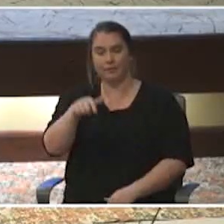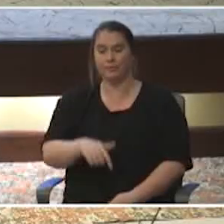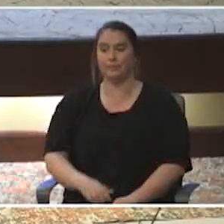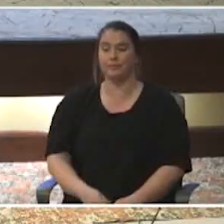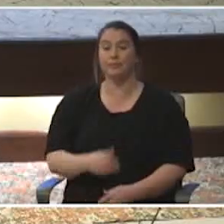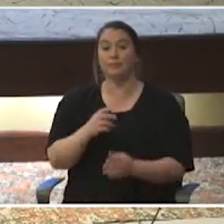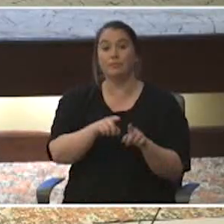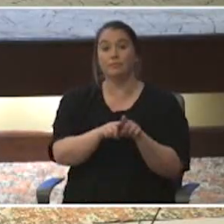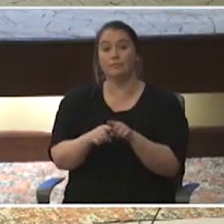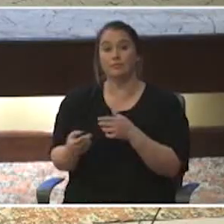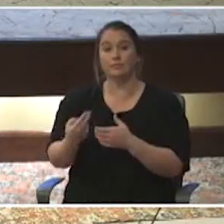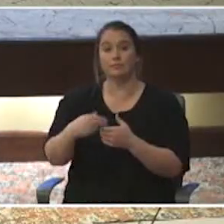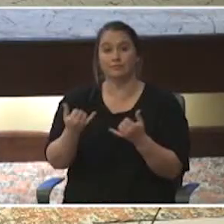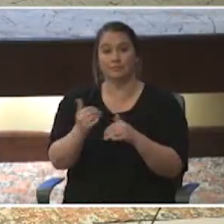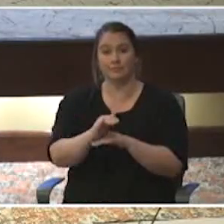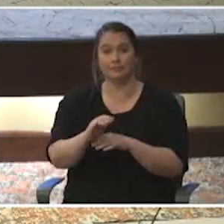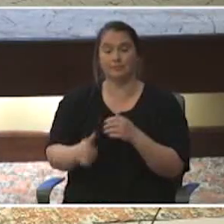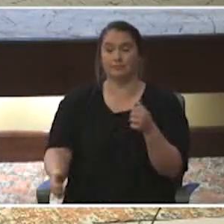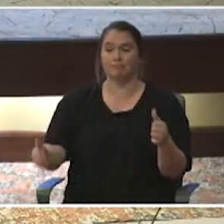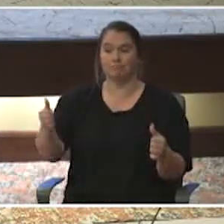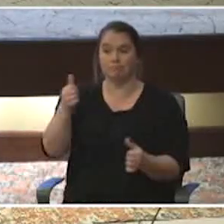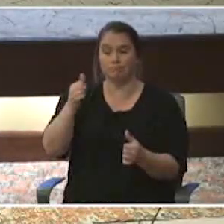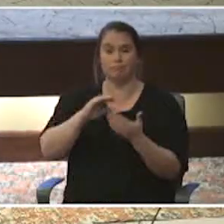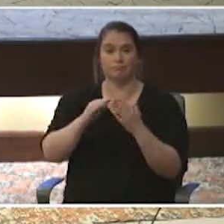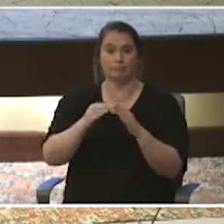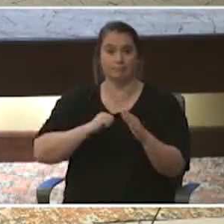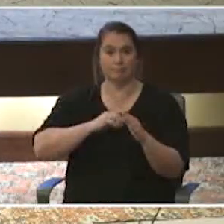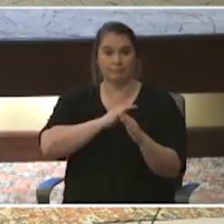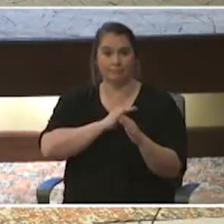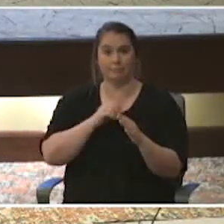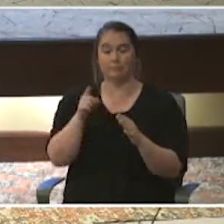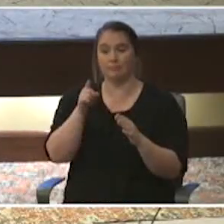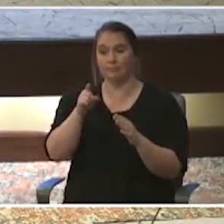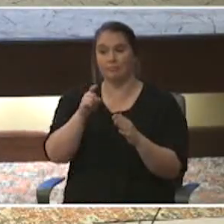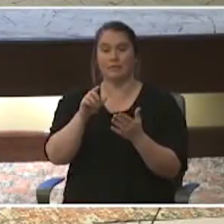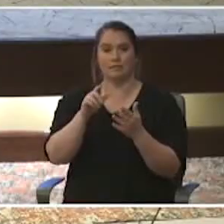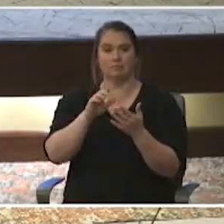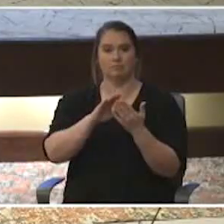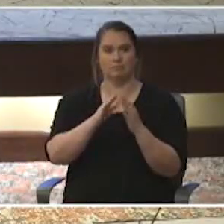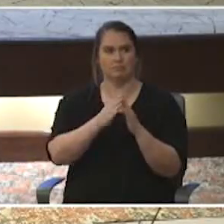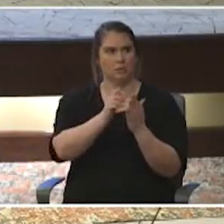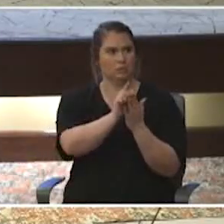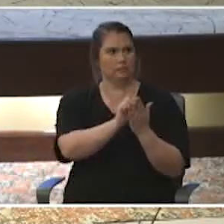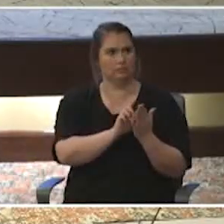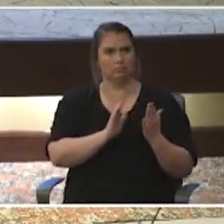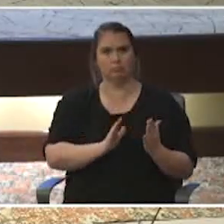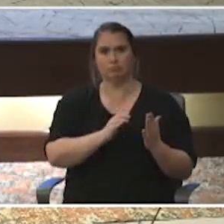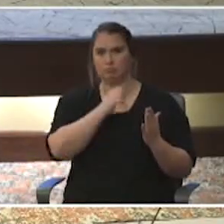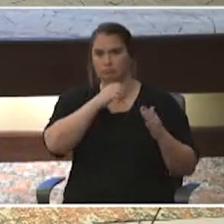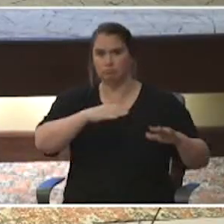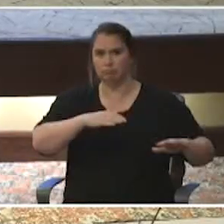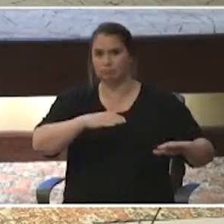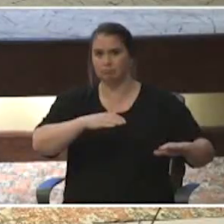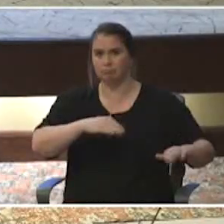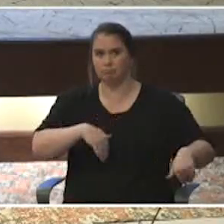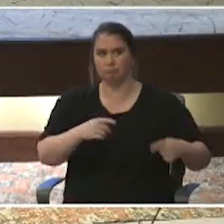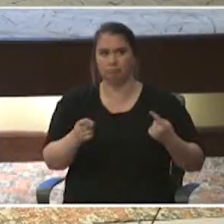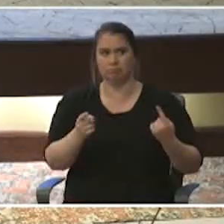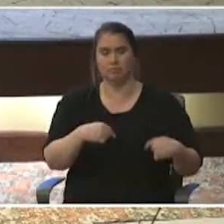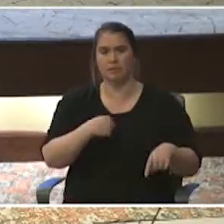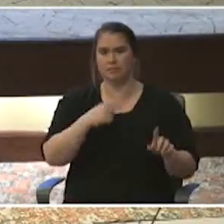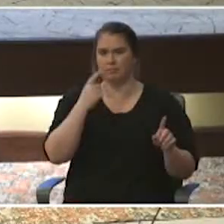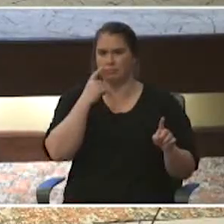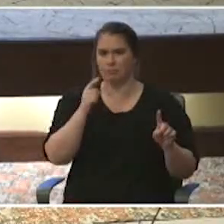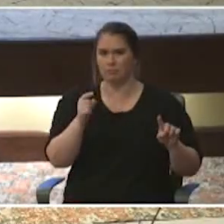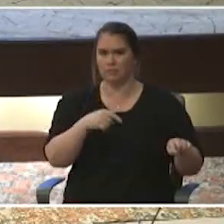joined on the adjacent dais by senior city staff, City Attorney, we don't have City Attorney Kristen Hamilton Karam is gone, but